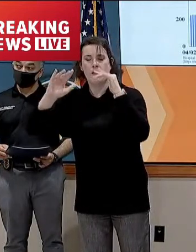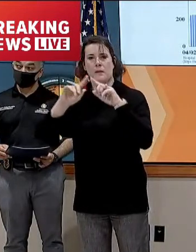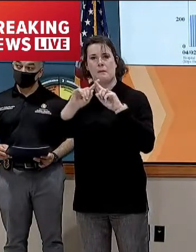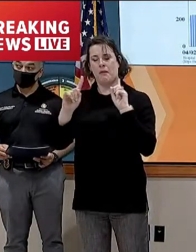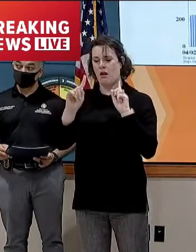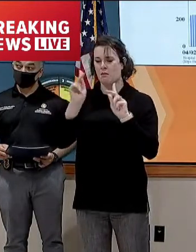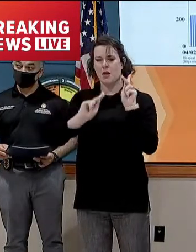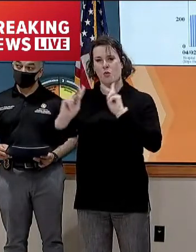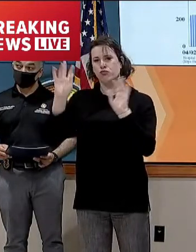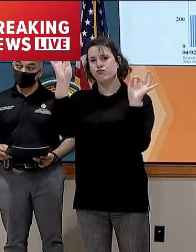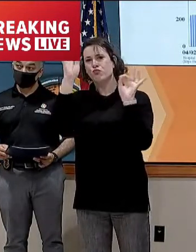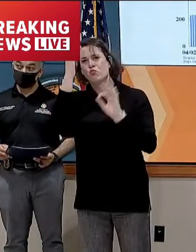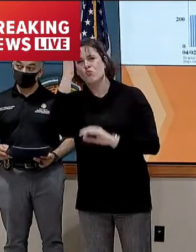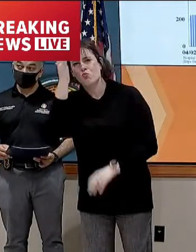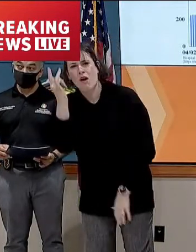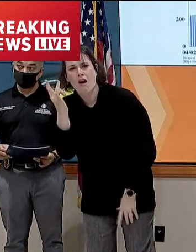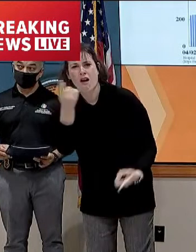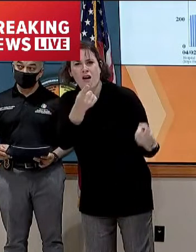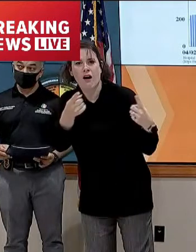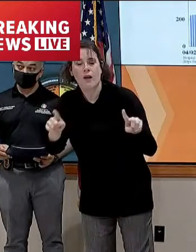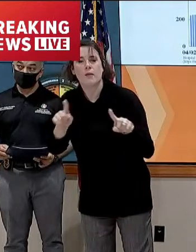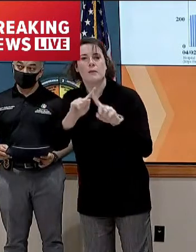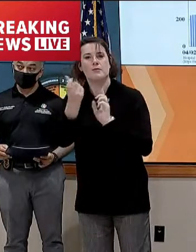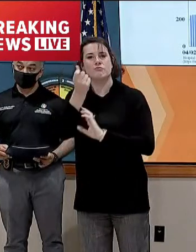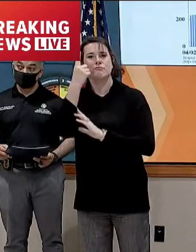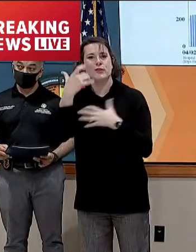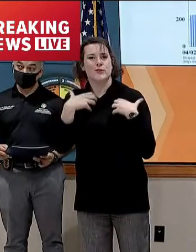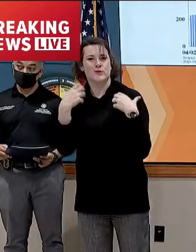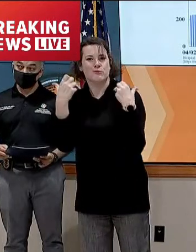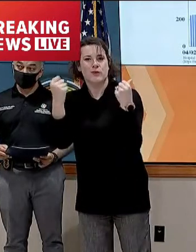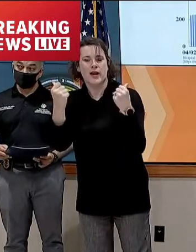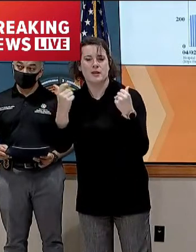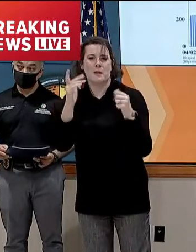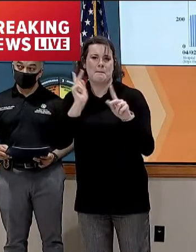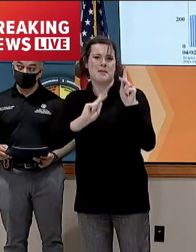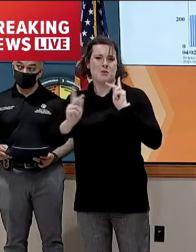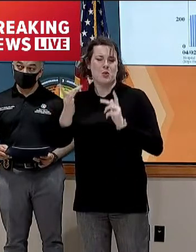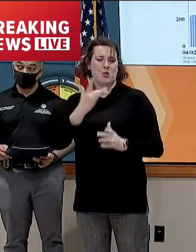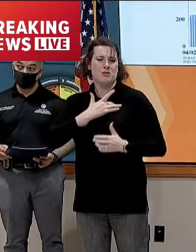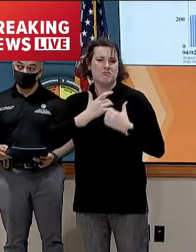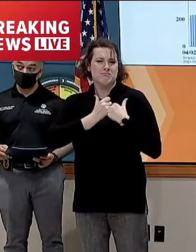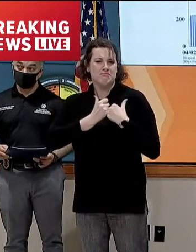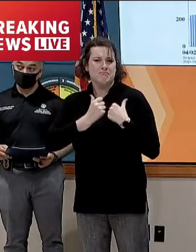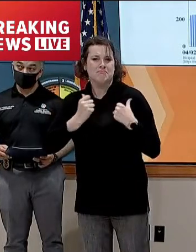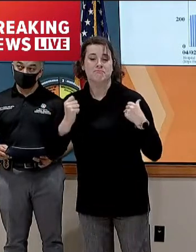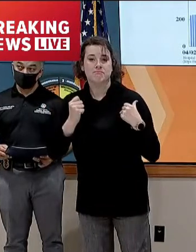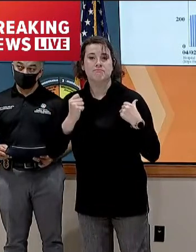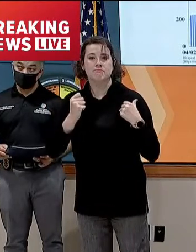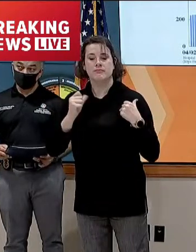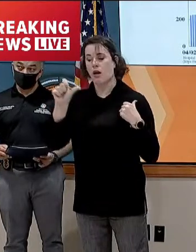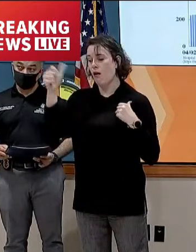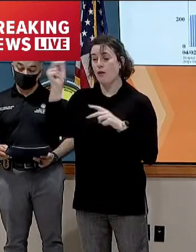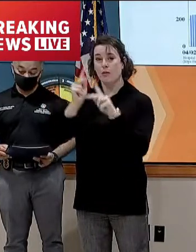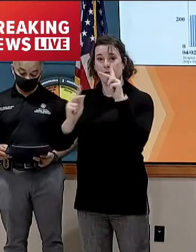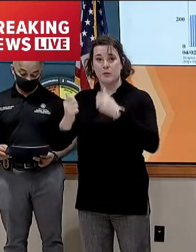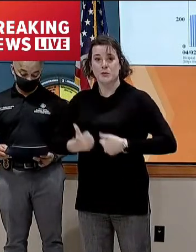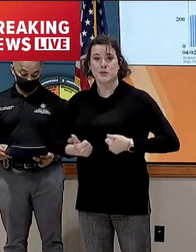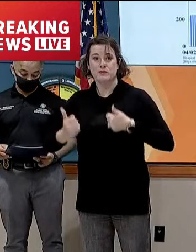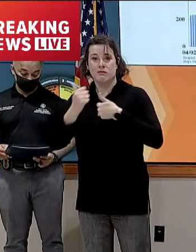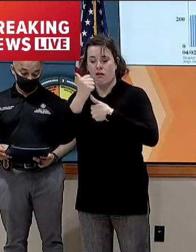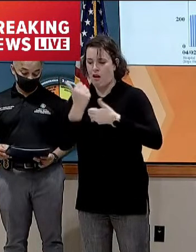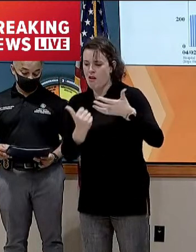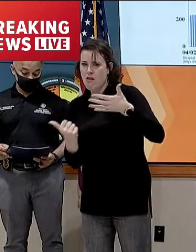knows why. Yet courageous, big-hearted people put the lives of others first